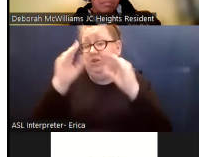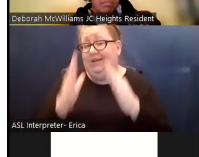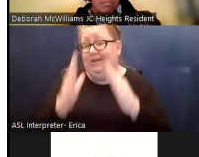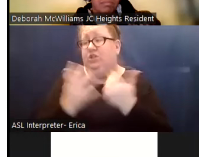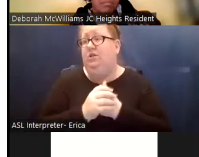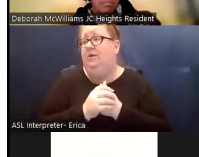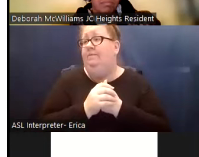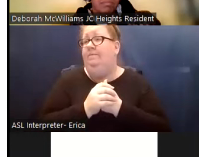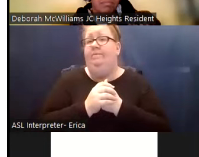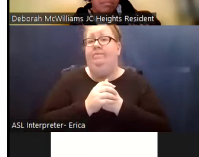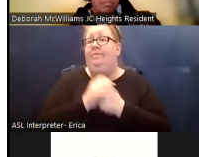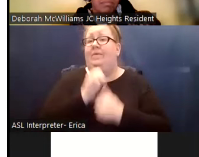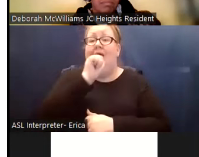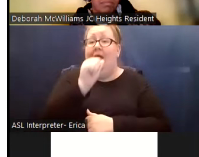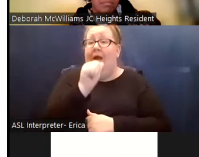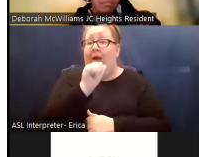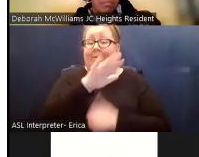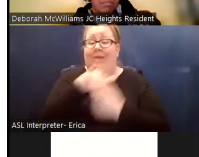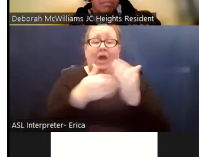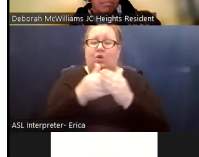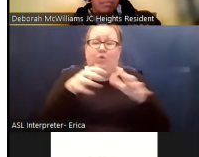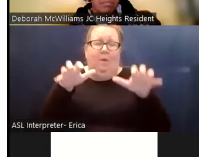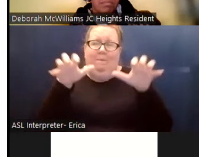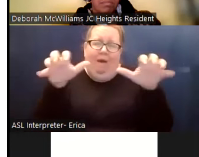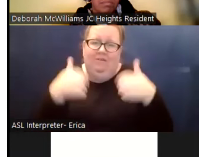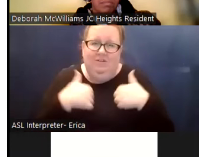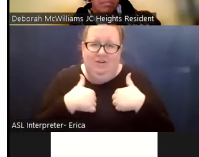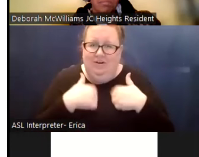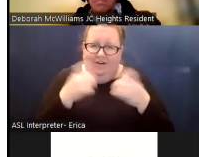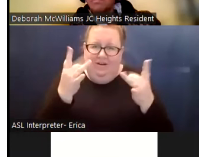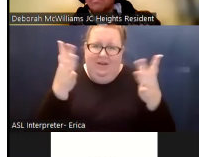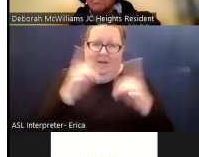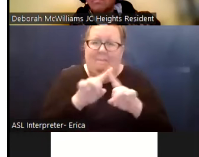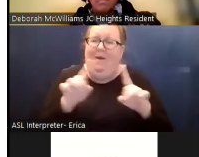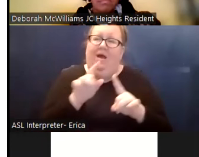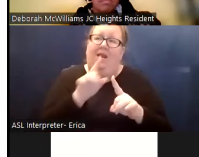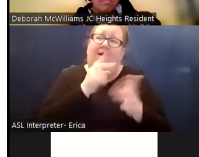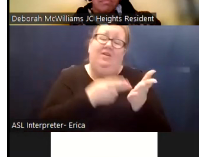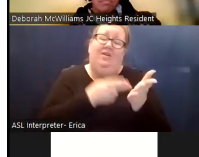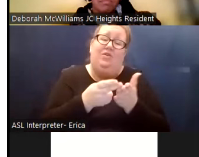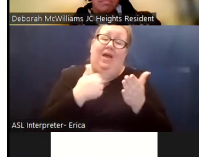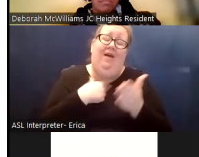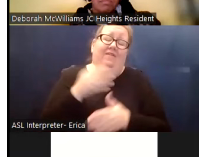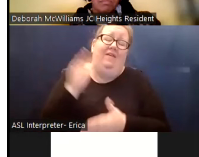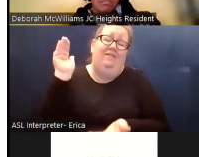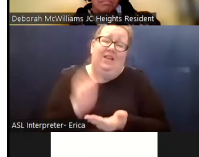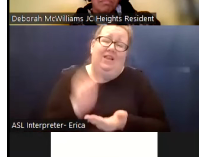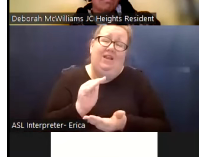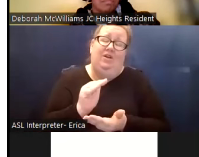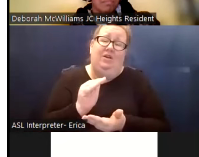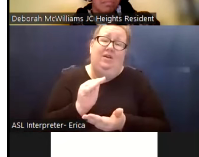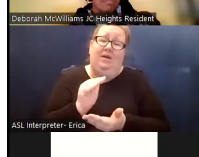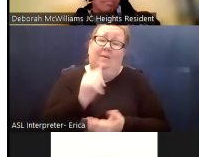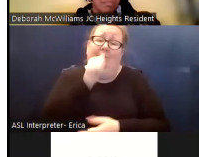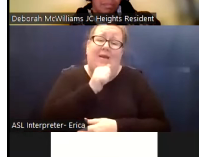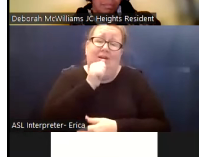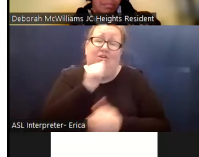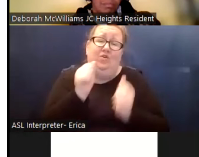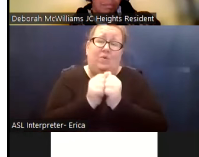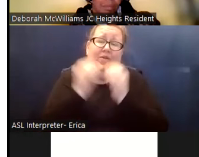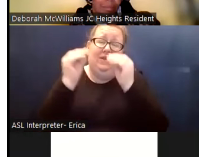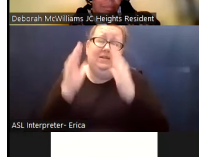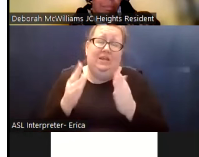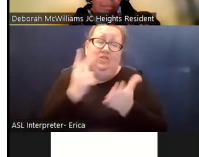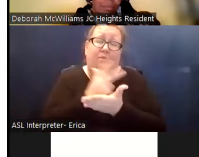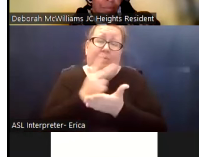I'm not a total monster, but truthfully, I have little patience with teachers parking for free